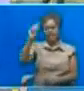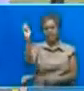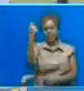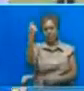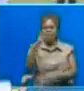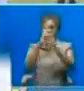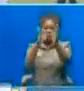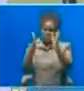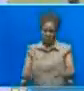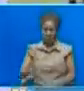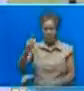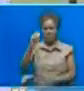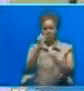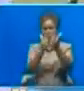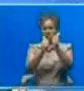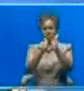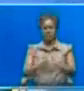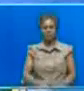Okenye, KTN Sports.